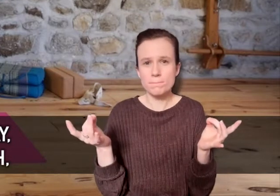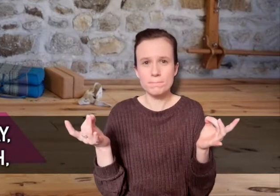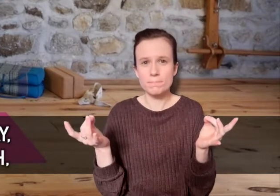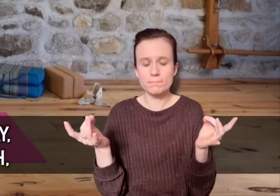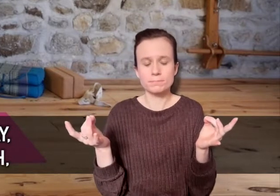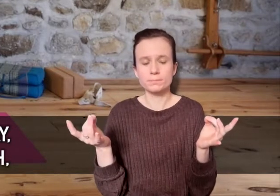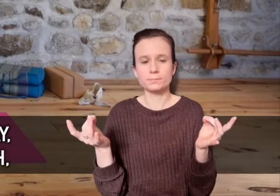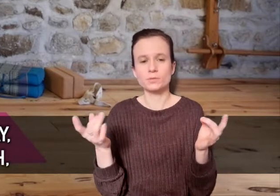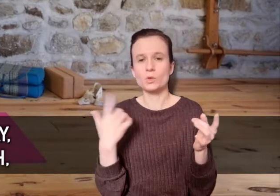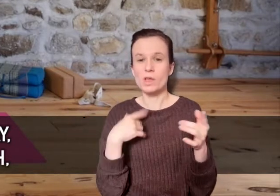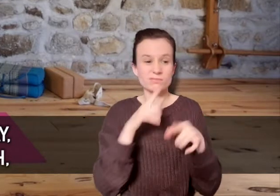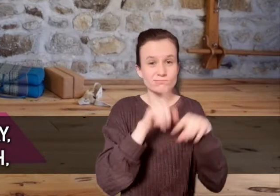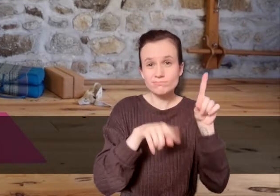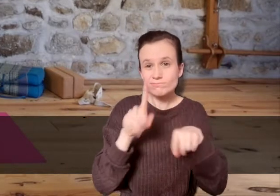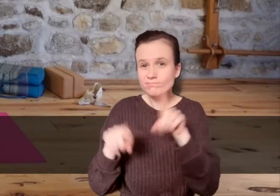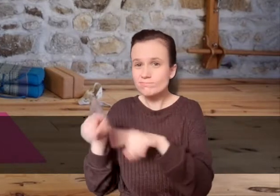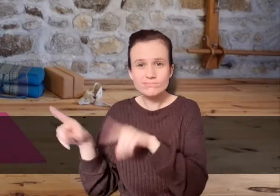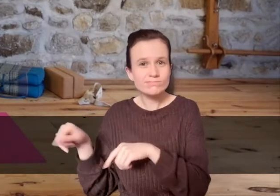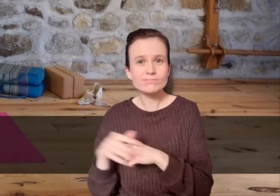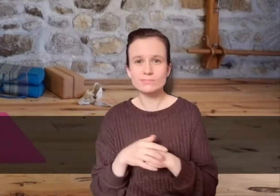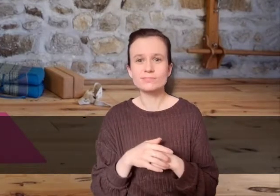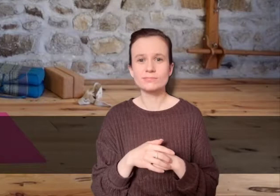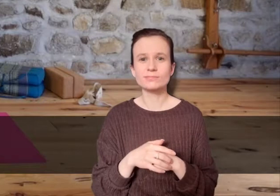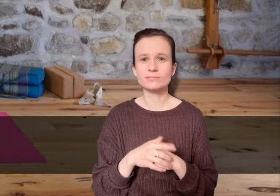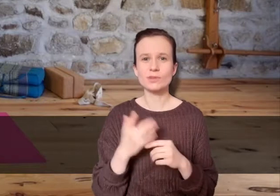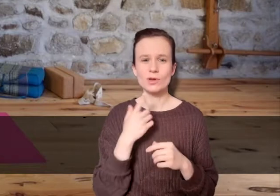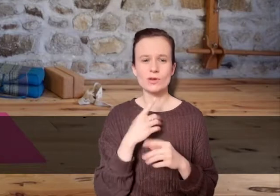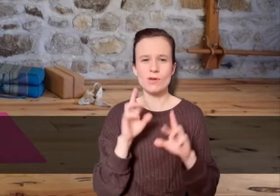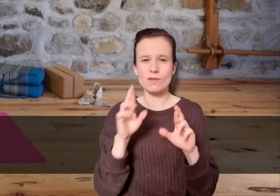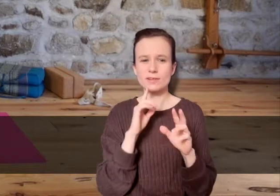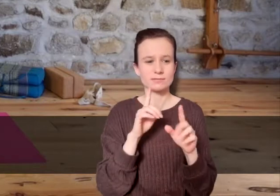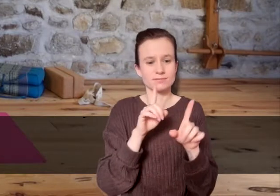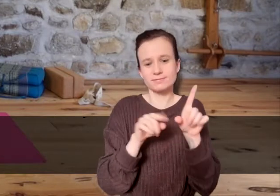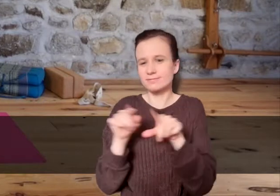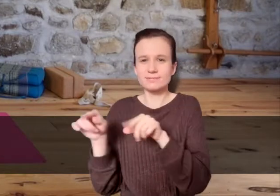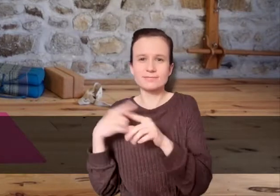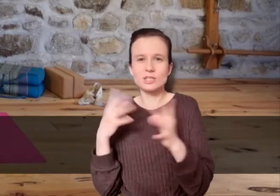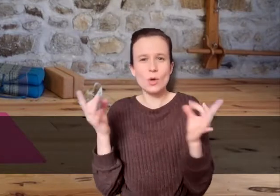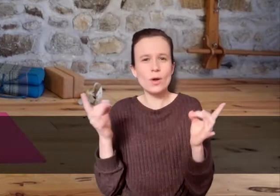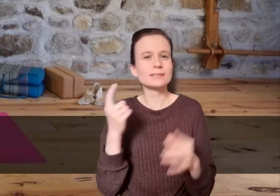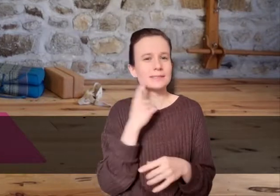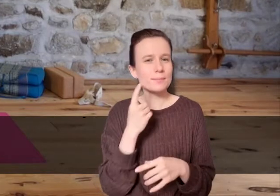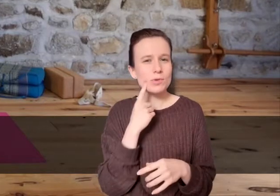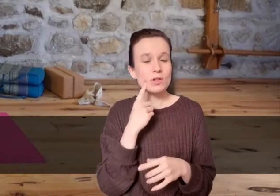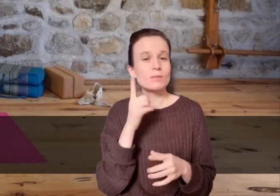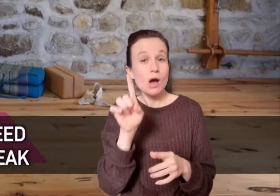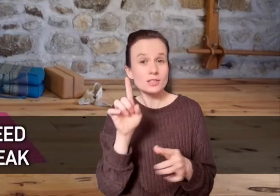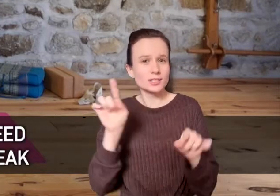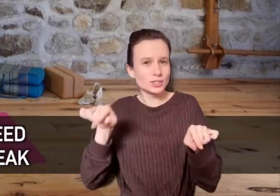style of yoga today. We're going to just go through, hopefully, a well-rounded, simple, yet